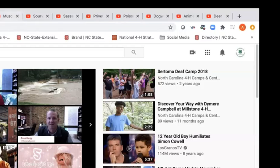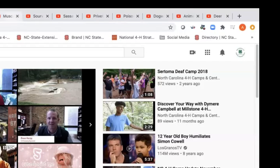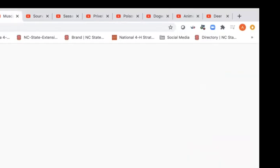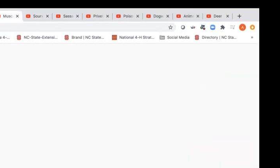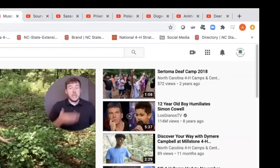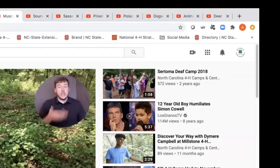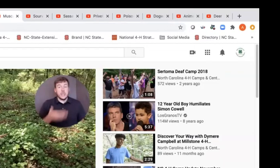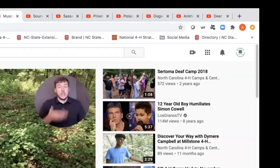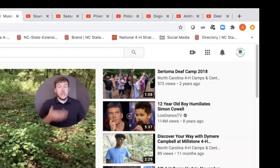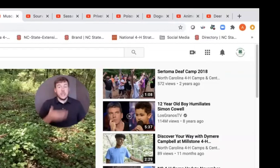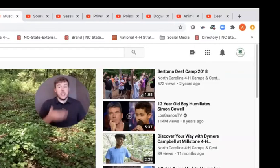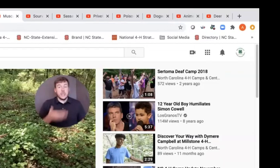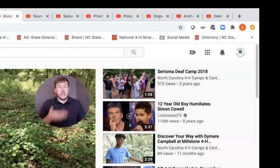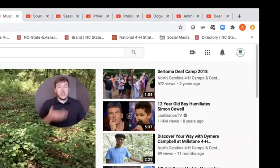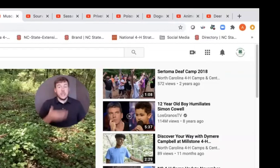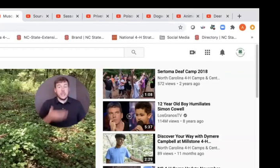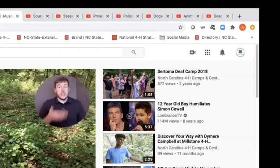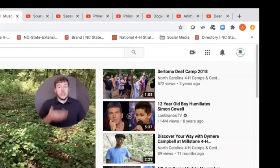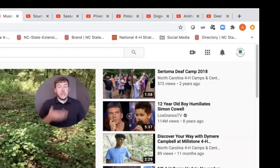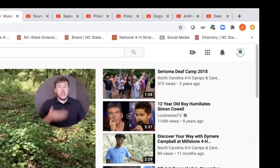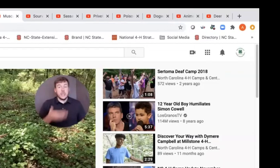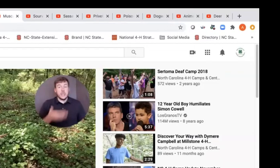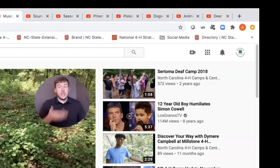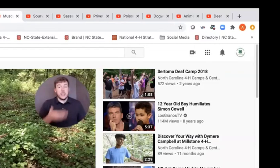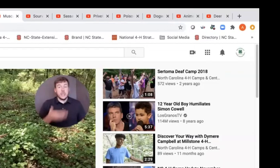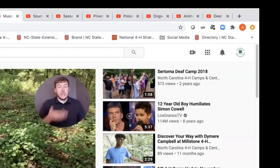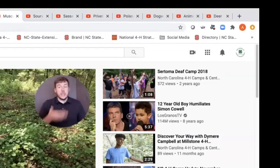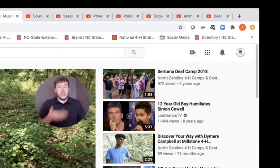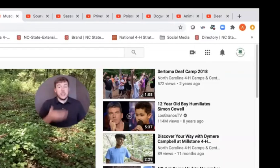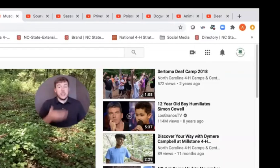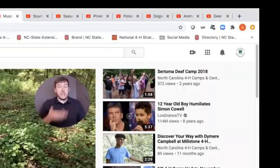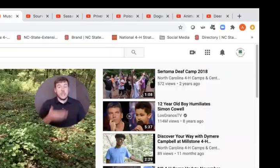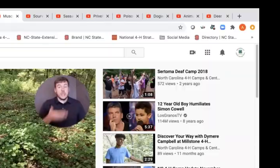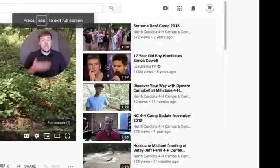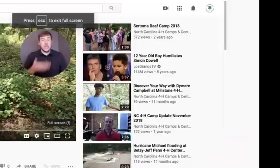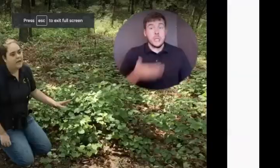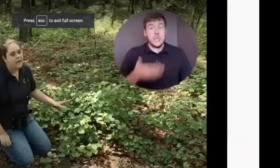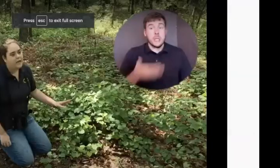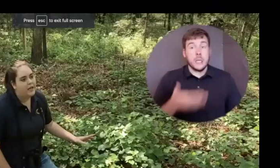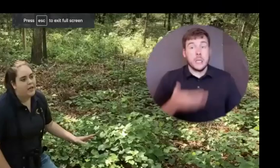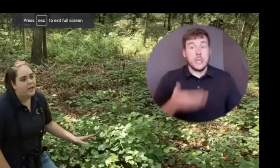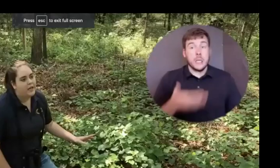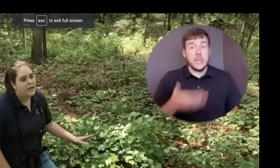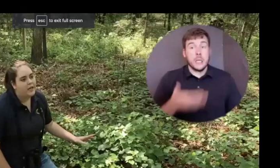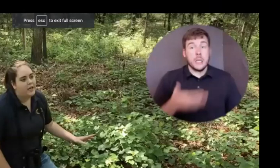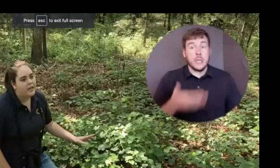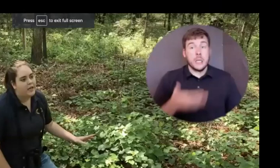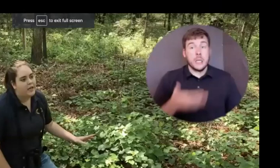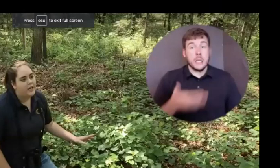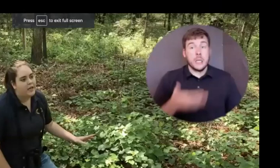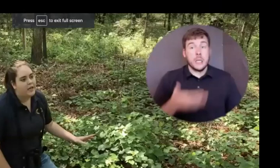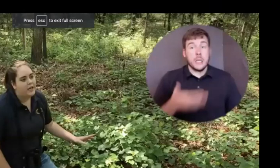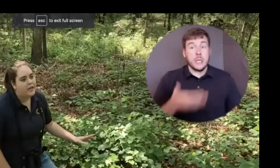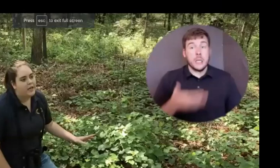All right, and then next we're gonna learn about the muscadine grape. So this is another very common plant